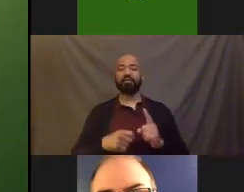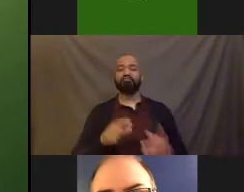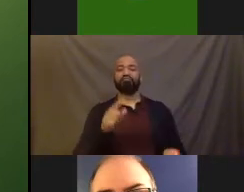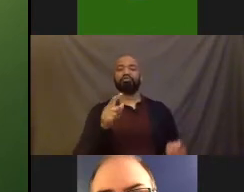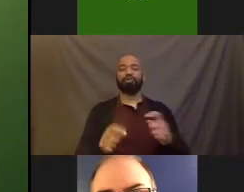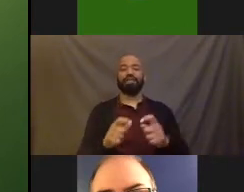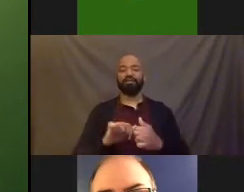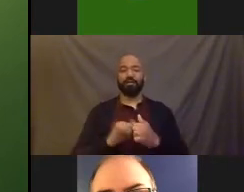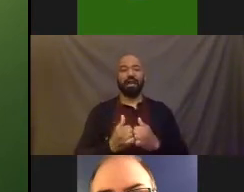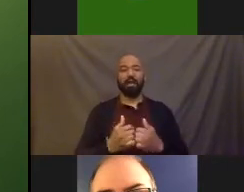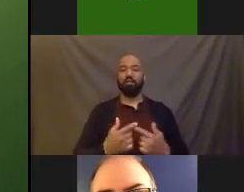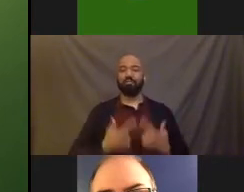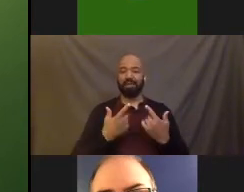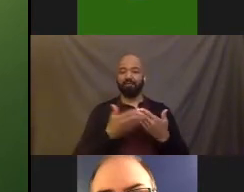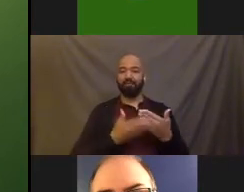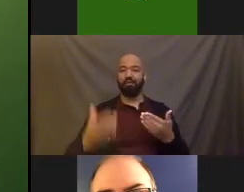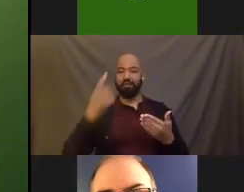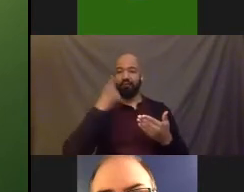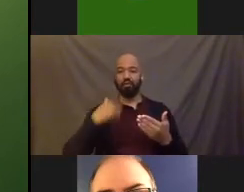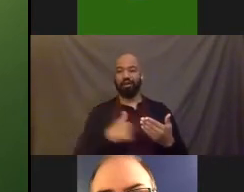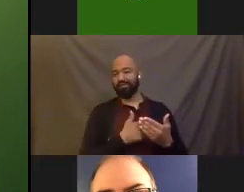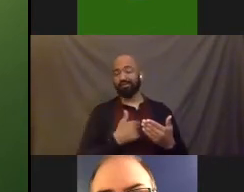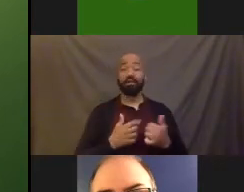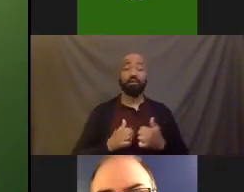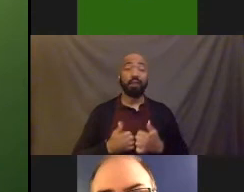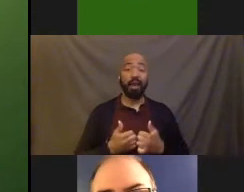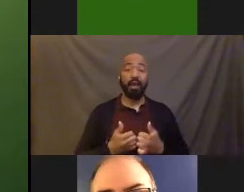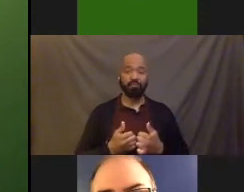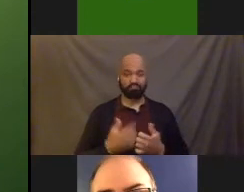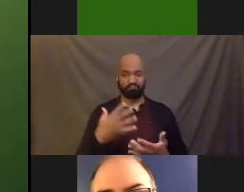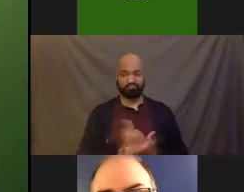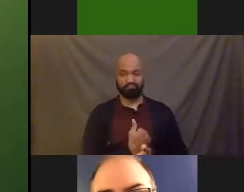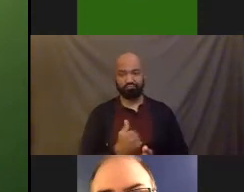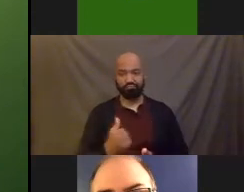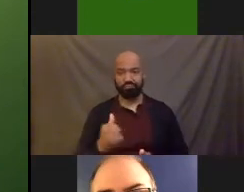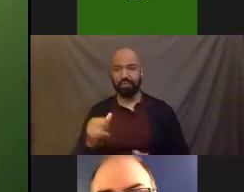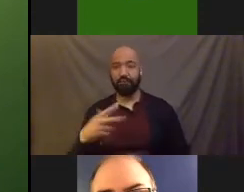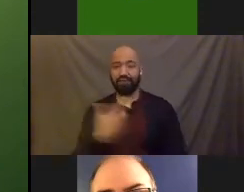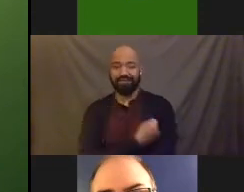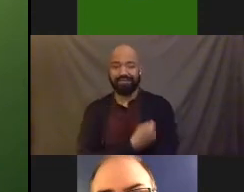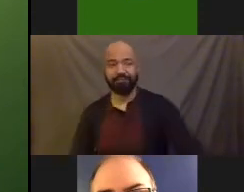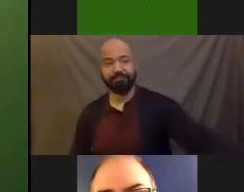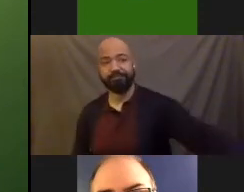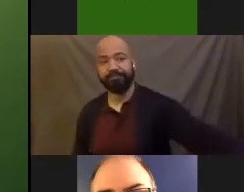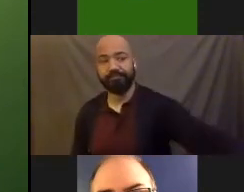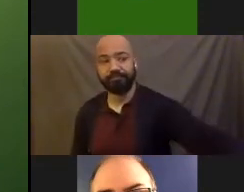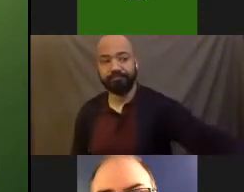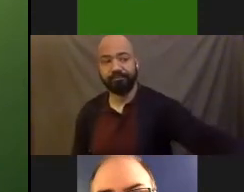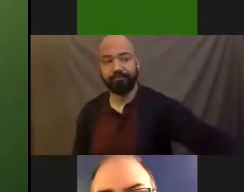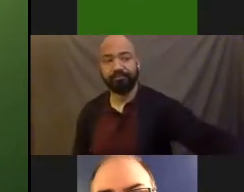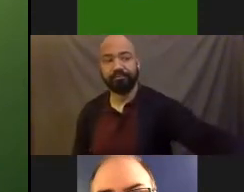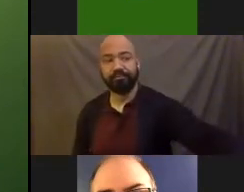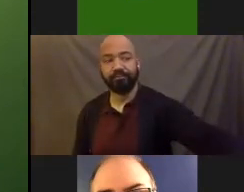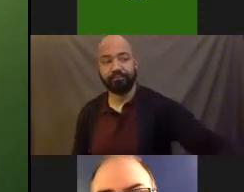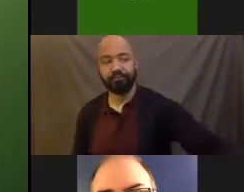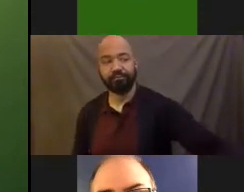ways is through getting a vaccine. I think it's also important to say that if you do get infected, you may actually just have mild symptoms. I